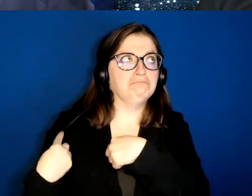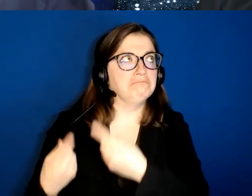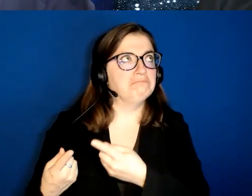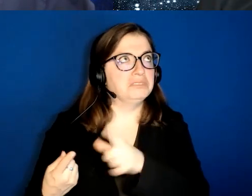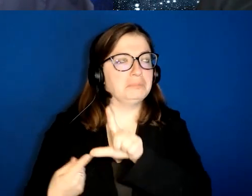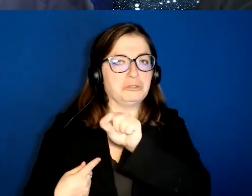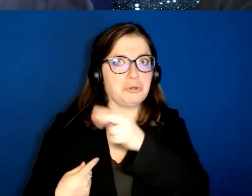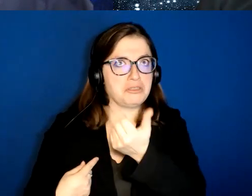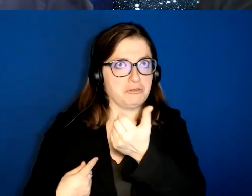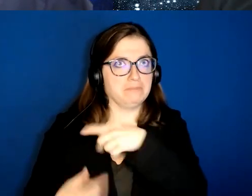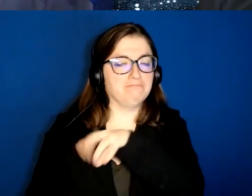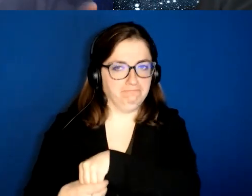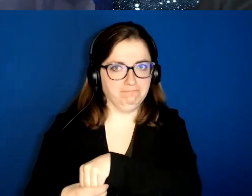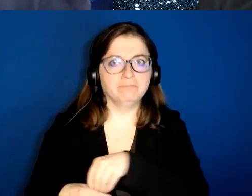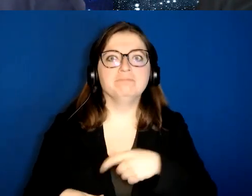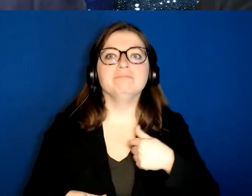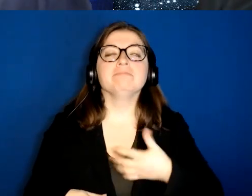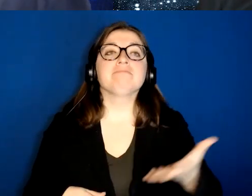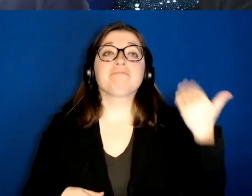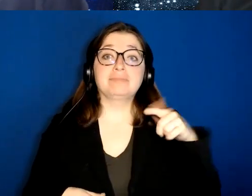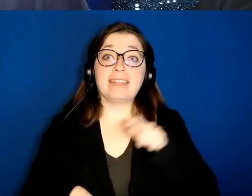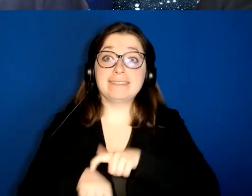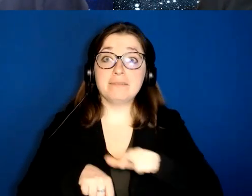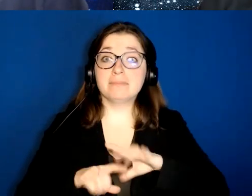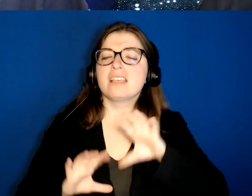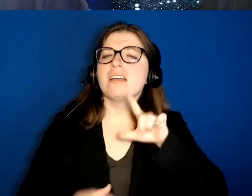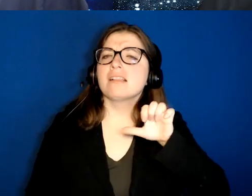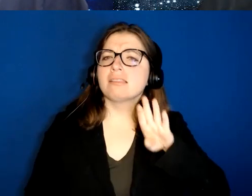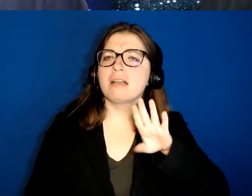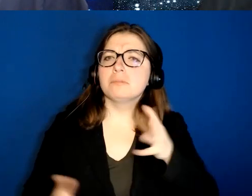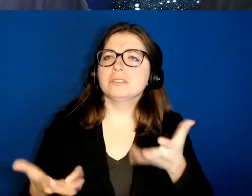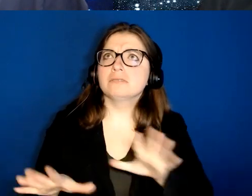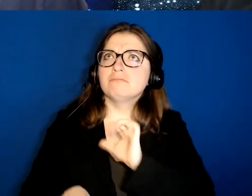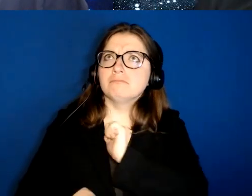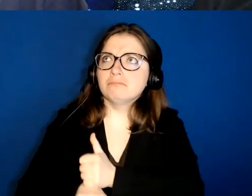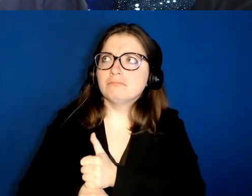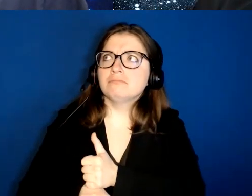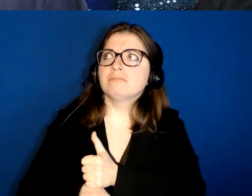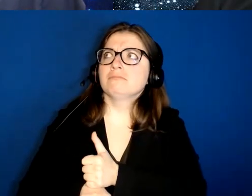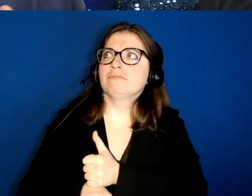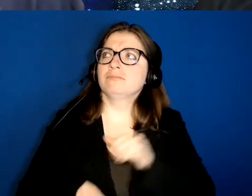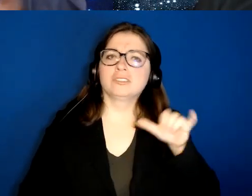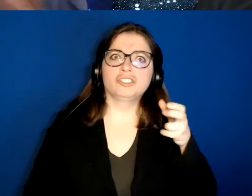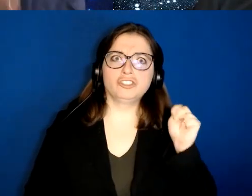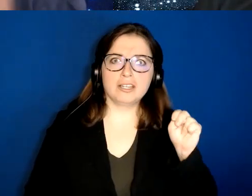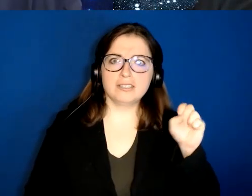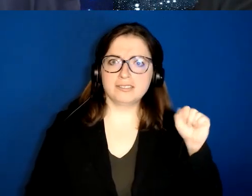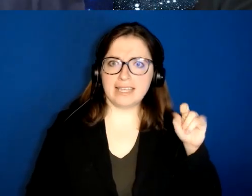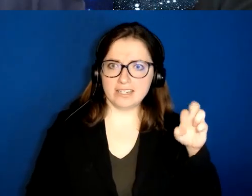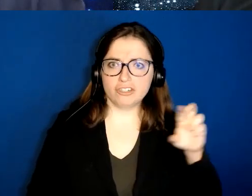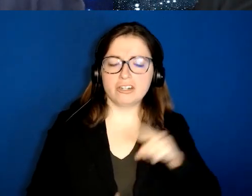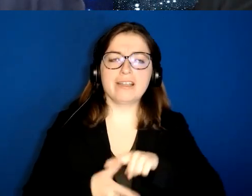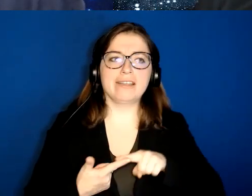2013, I think. At that time, that club was formed by actually John Sawyer and Jordan Wines,